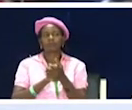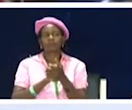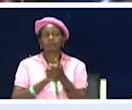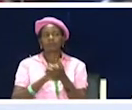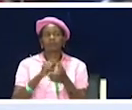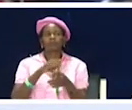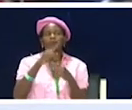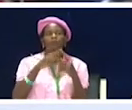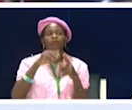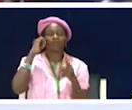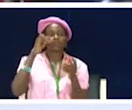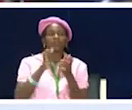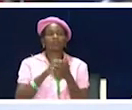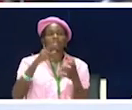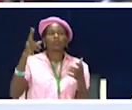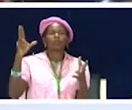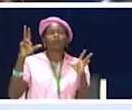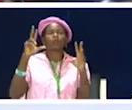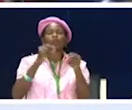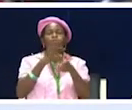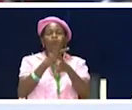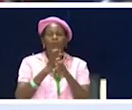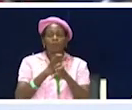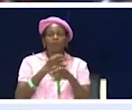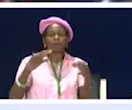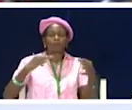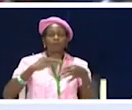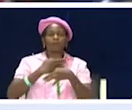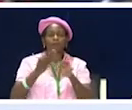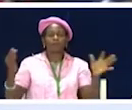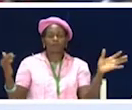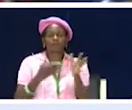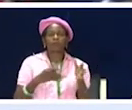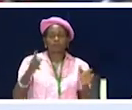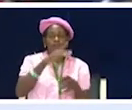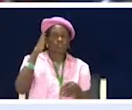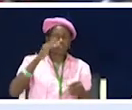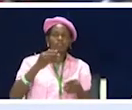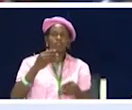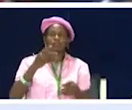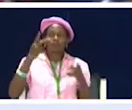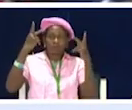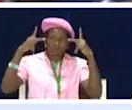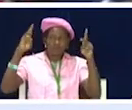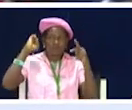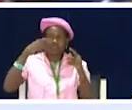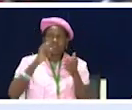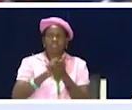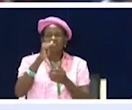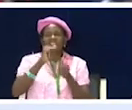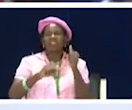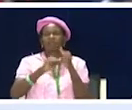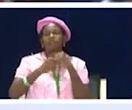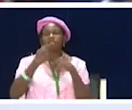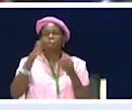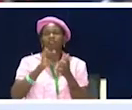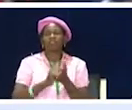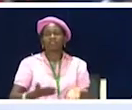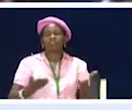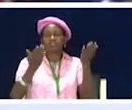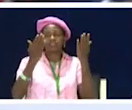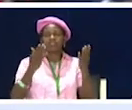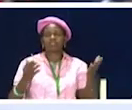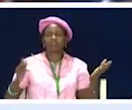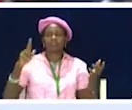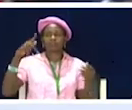when he says, no weapon fashioned against you shall prosper, he went on to say that every tongue that shall rise